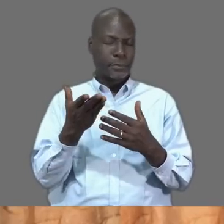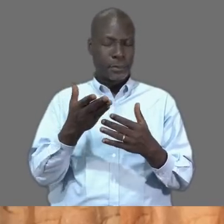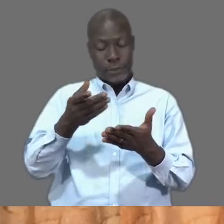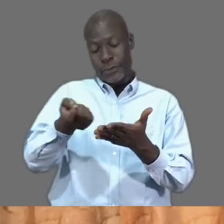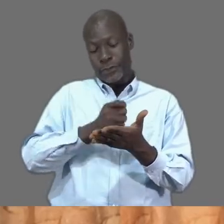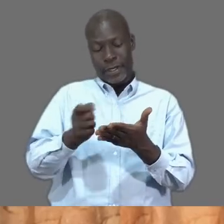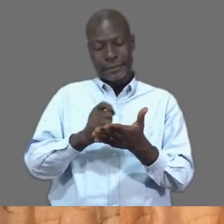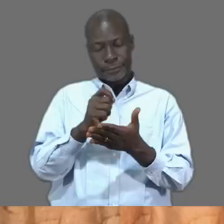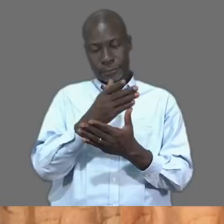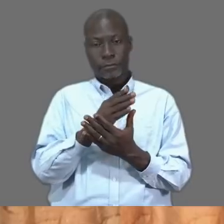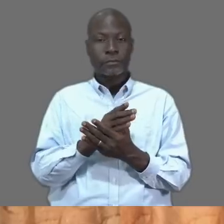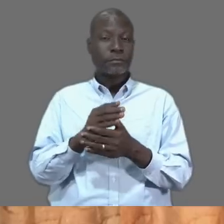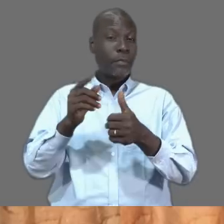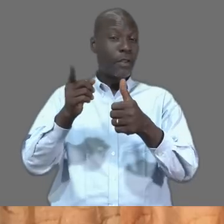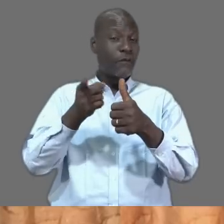Shortoa.